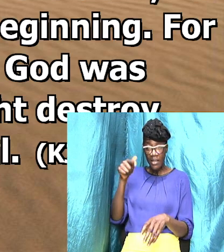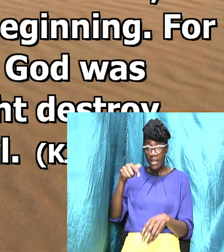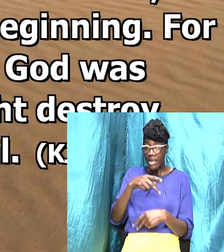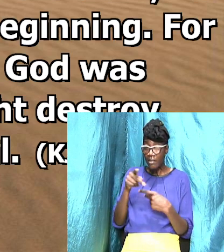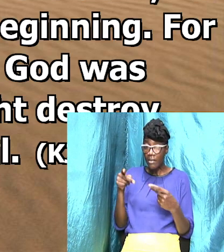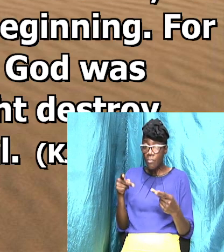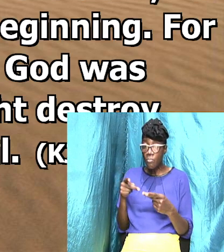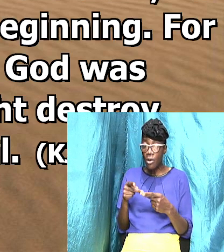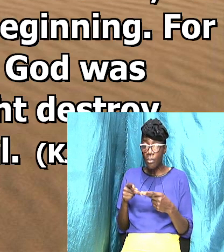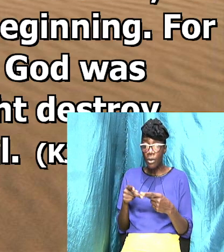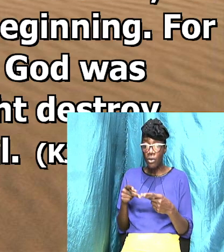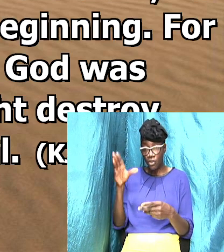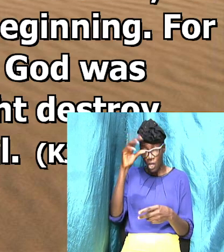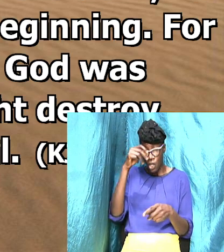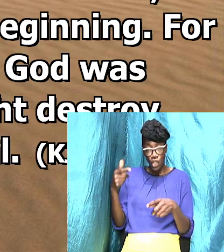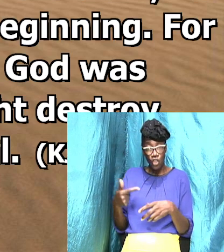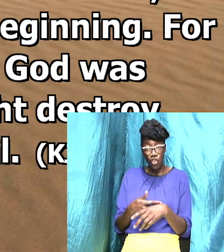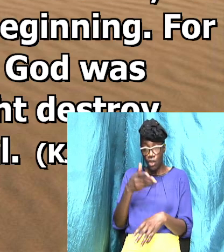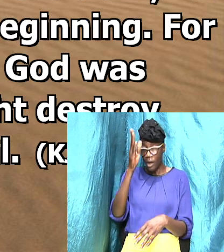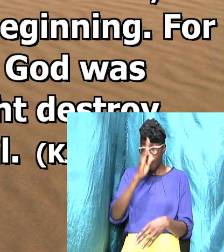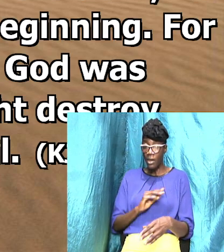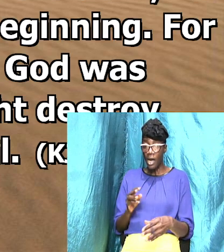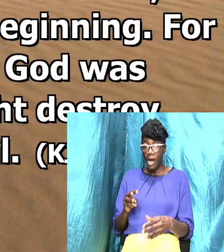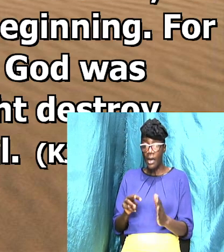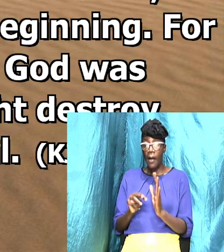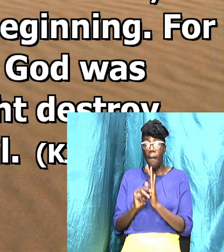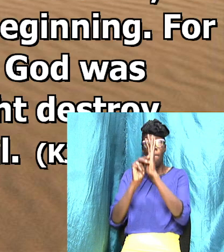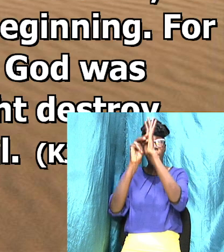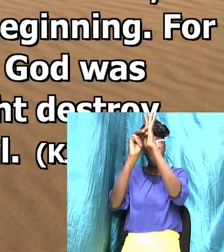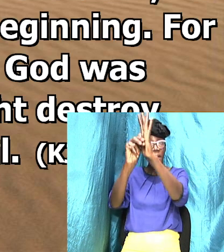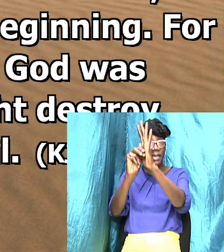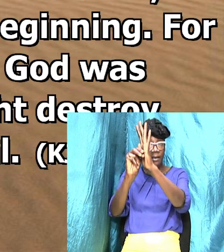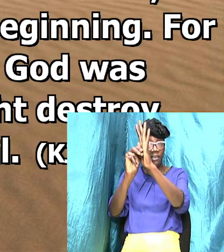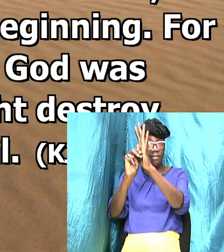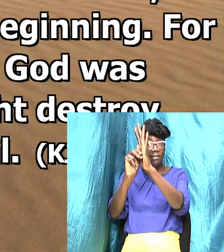purpose, the Son of God was manifested,